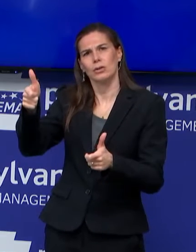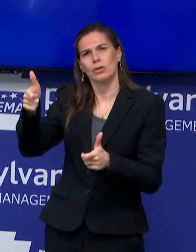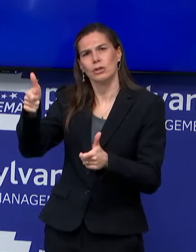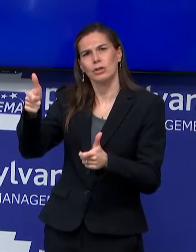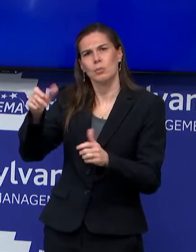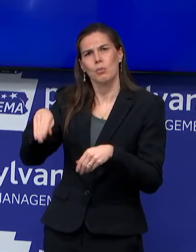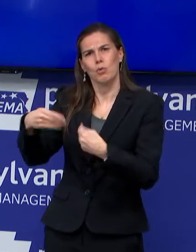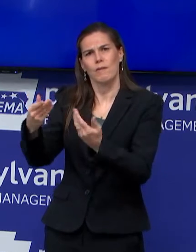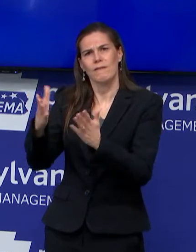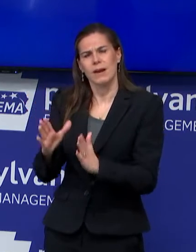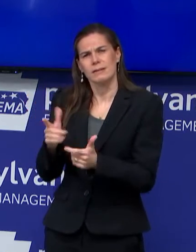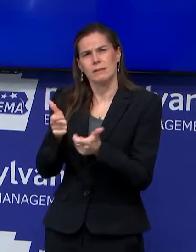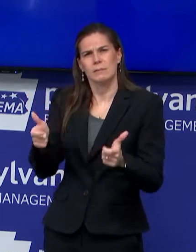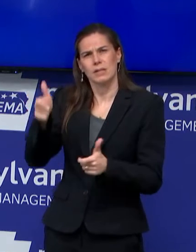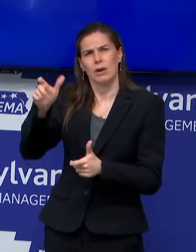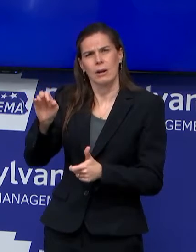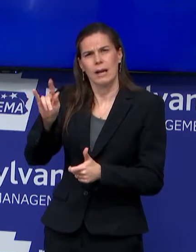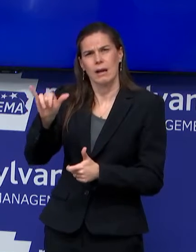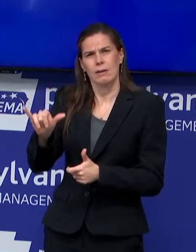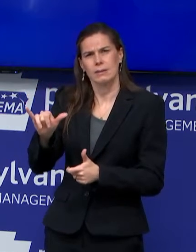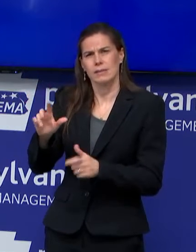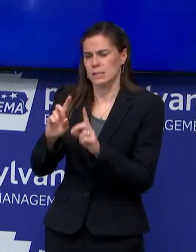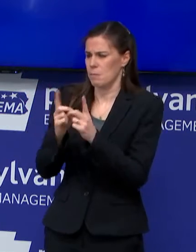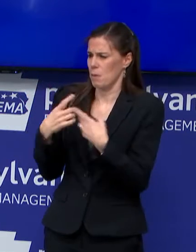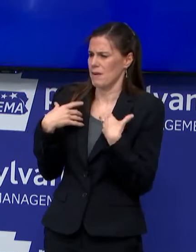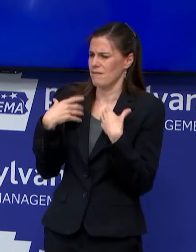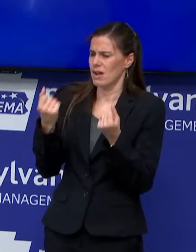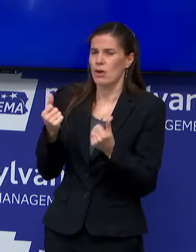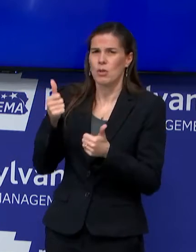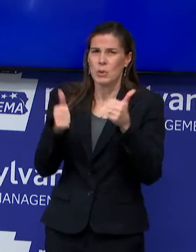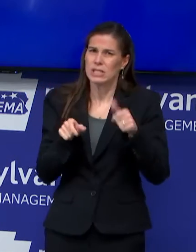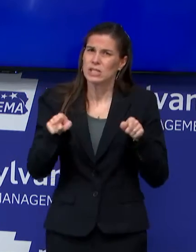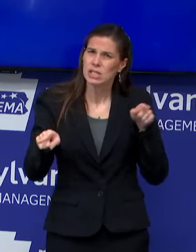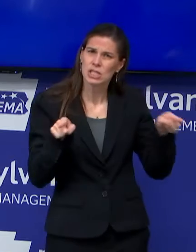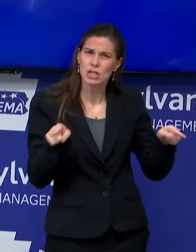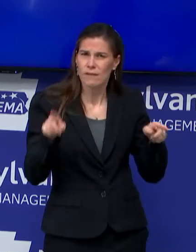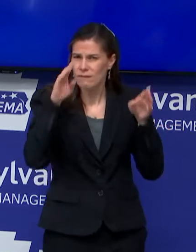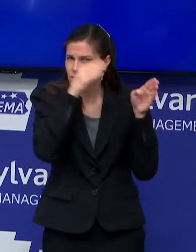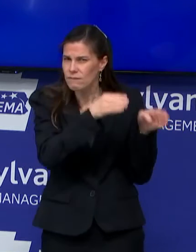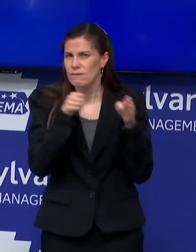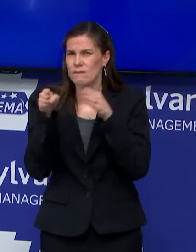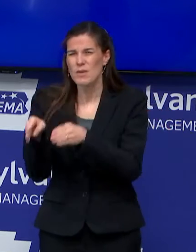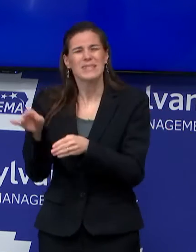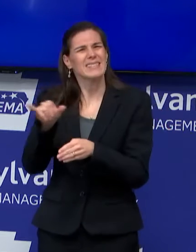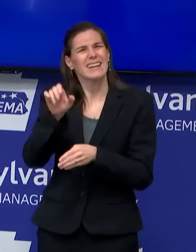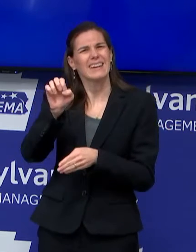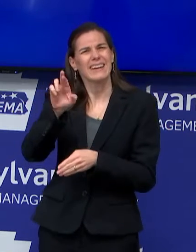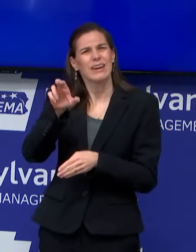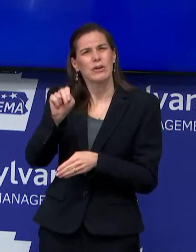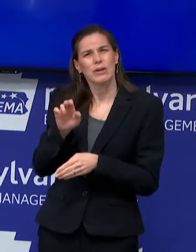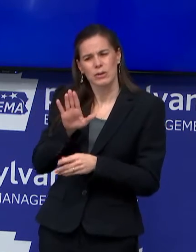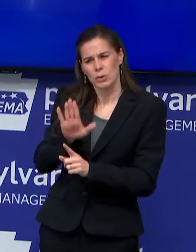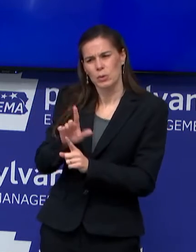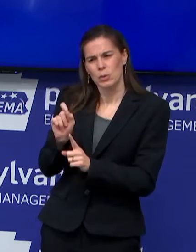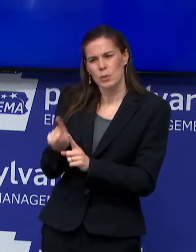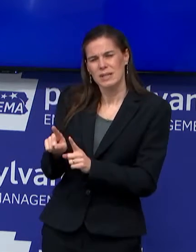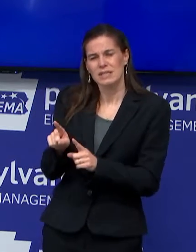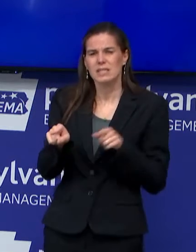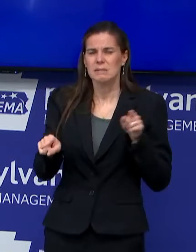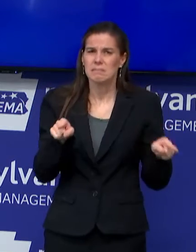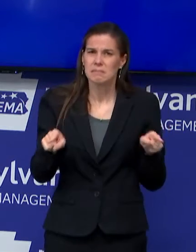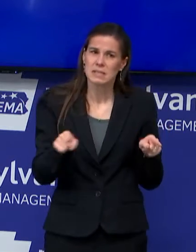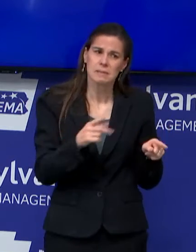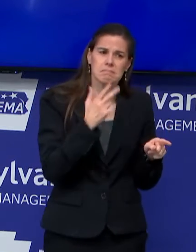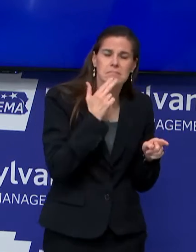counties. Where is the Department of Health's focus? Which one? And kind of piggybacking on Erin's question, what